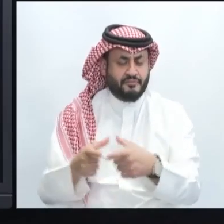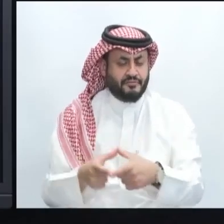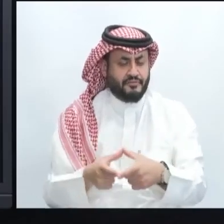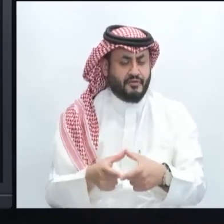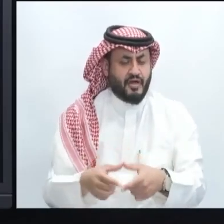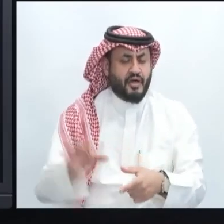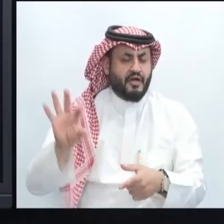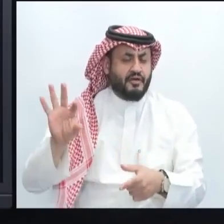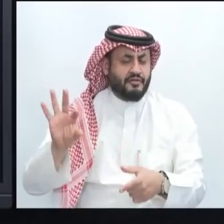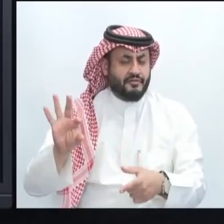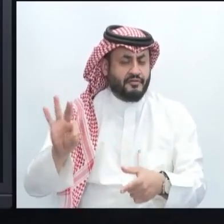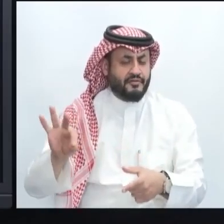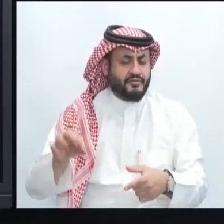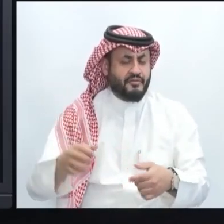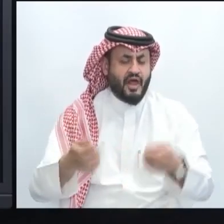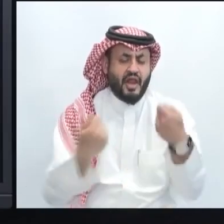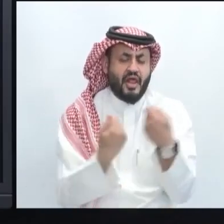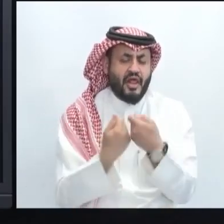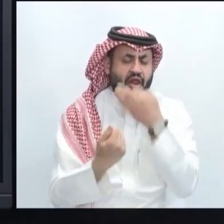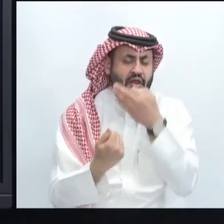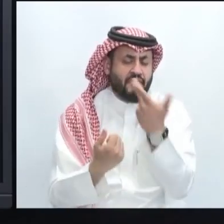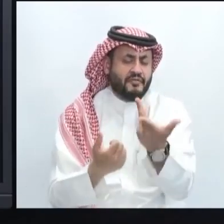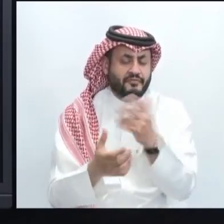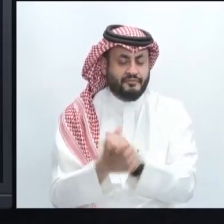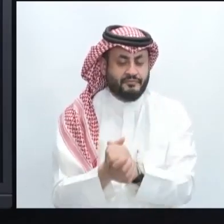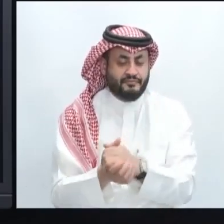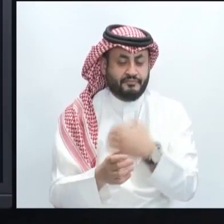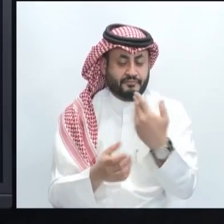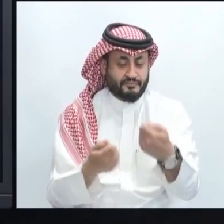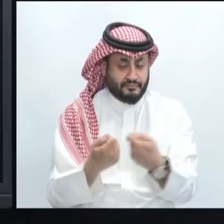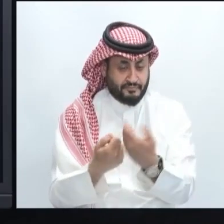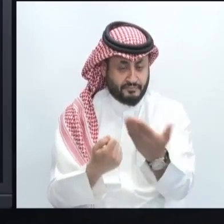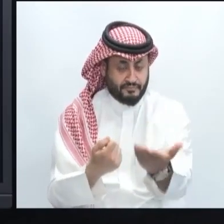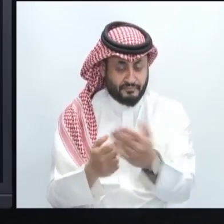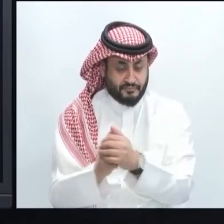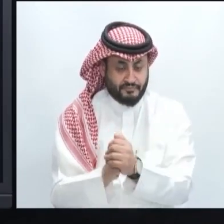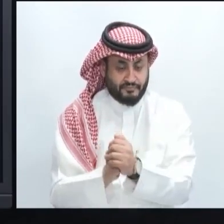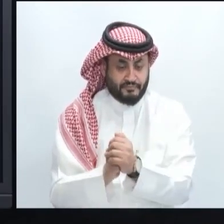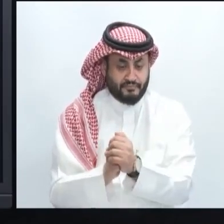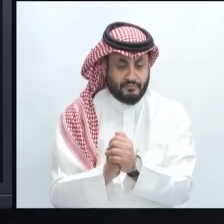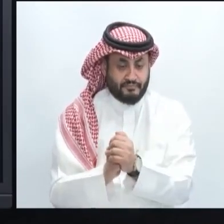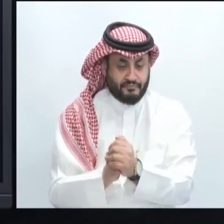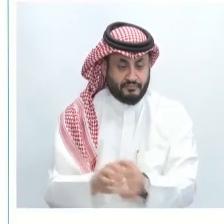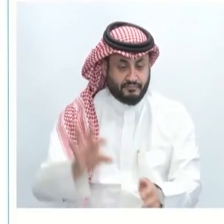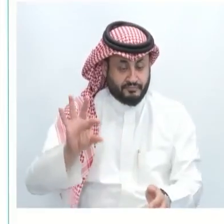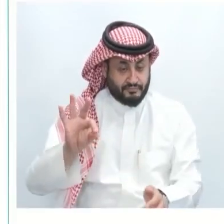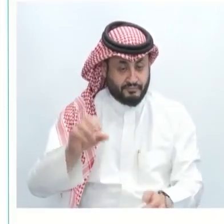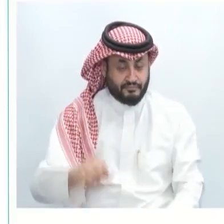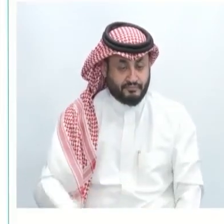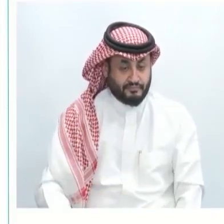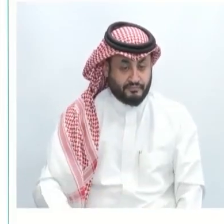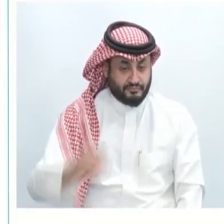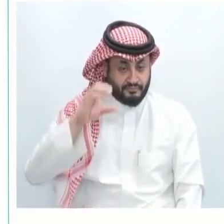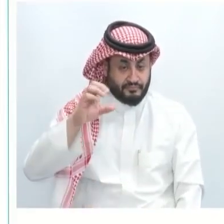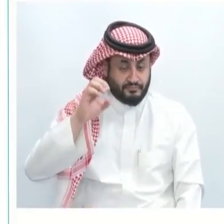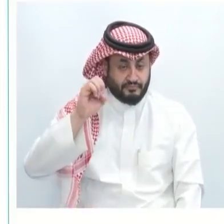number nine, and here we have cookies. So number nine and cookies, it will be